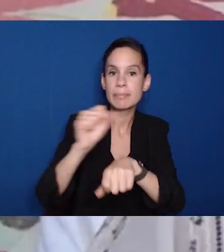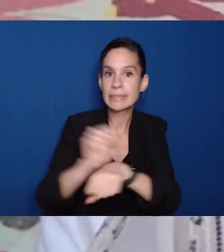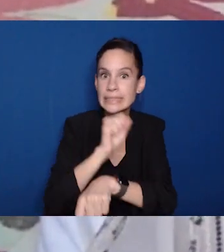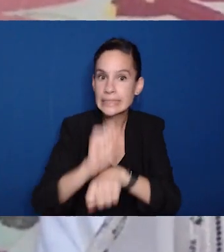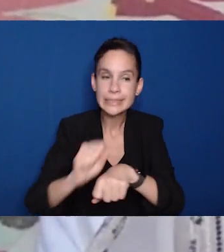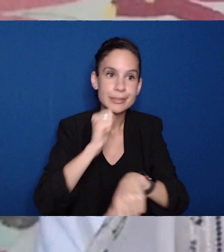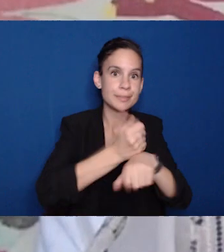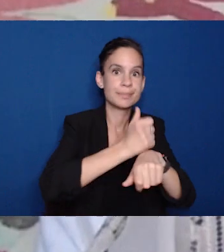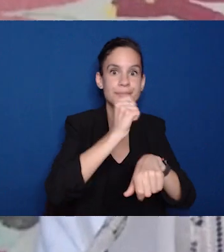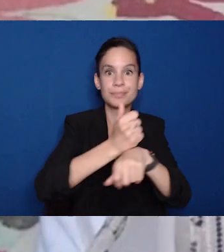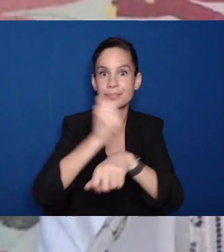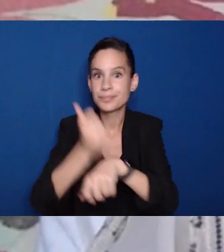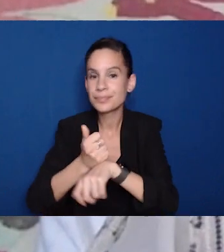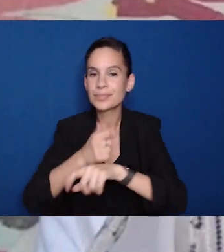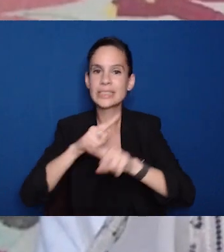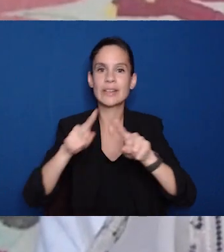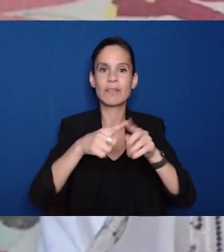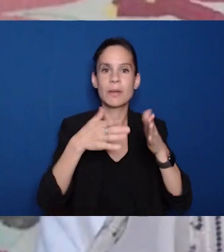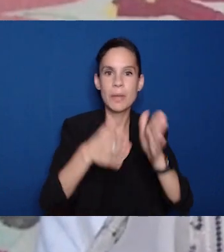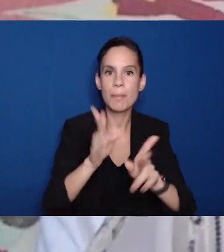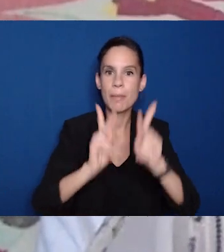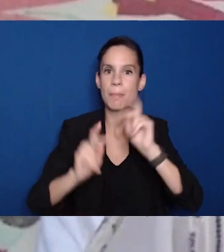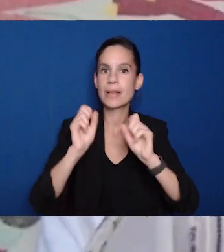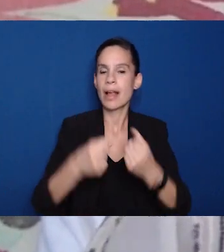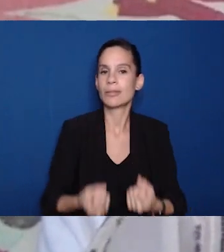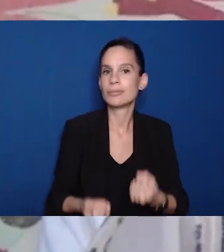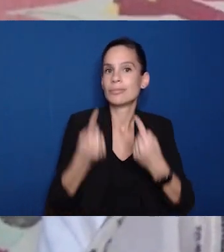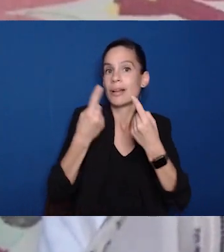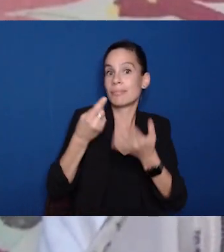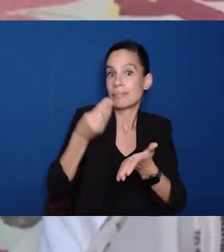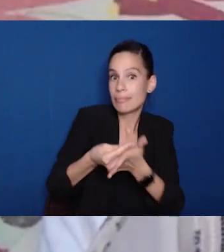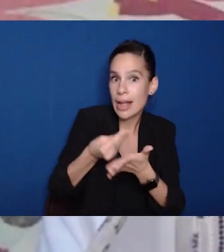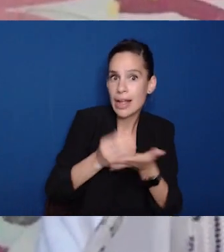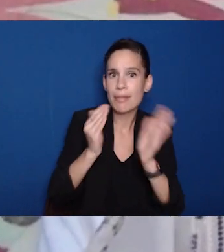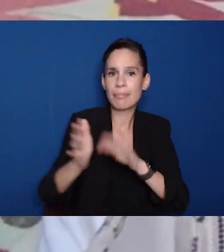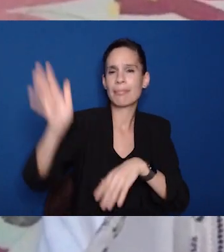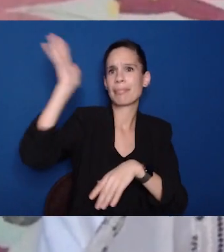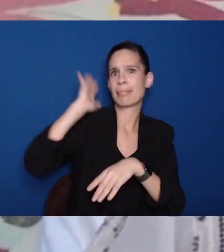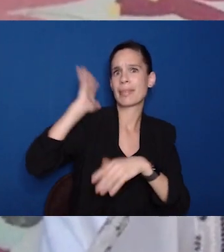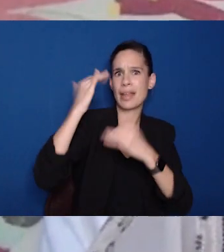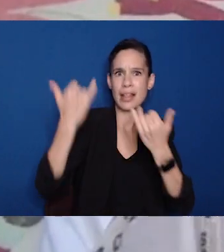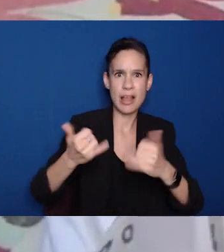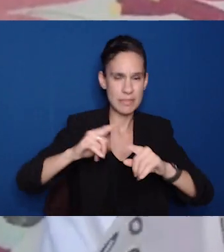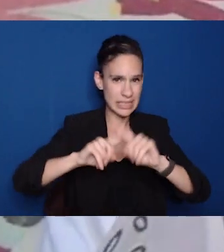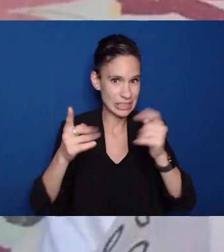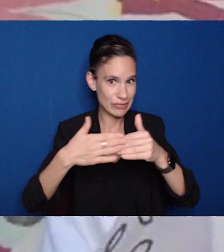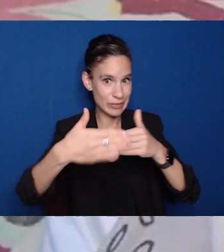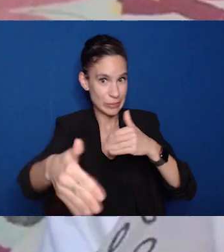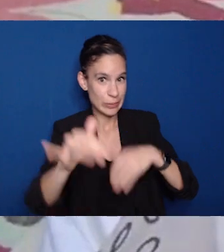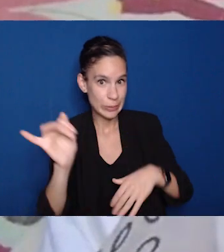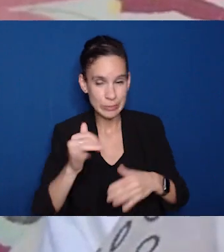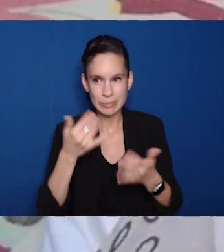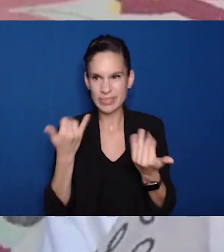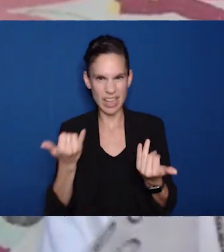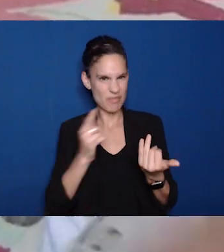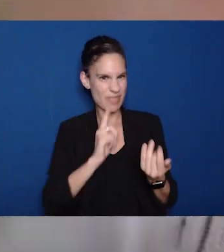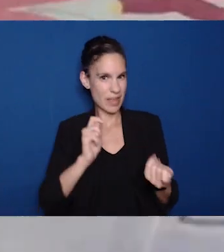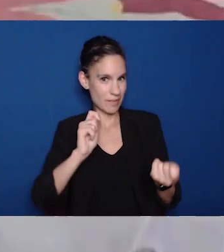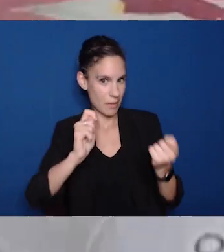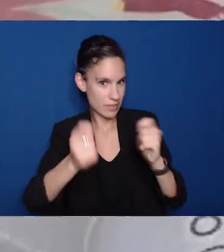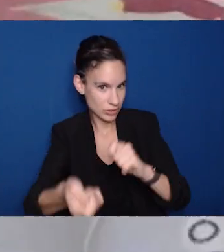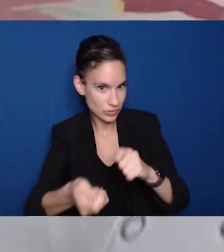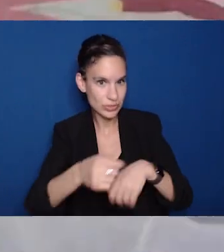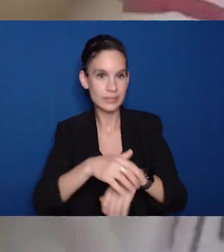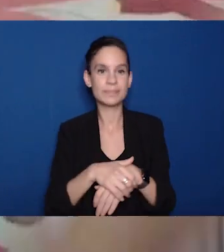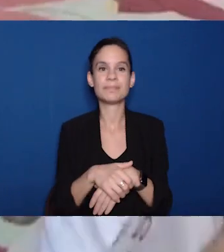businesses and industries and ways people spend their money that are different than the past, or they're in